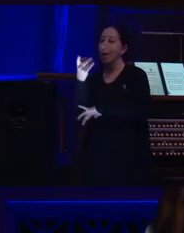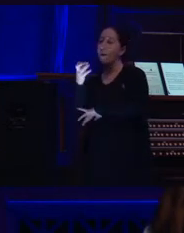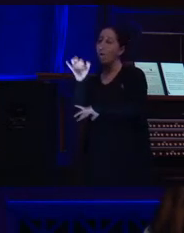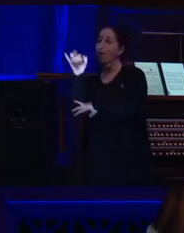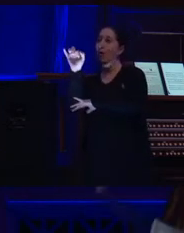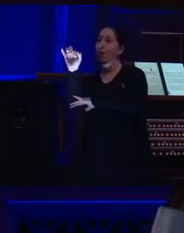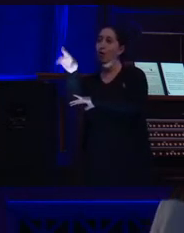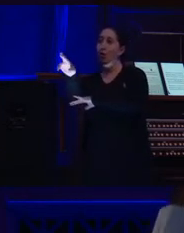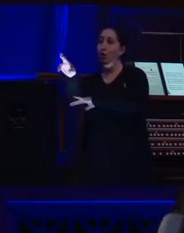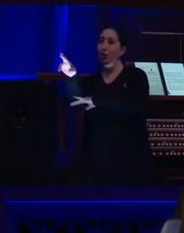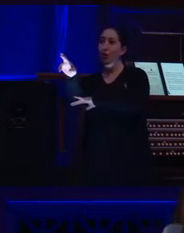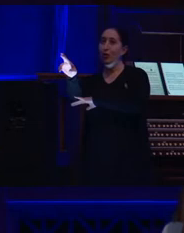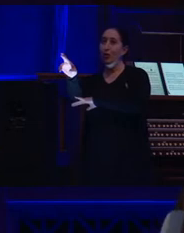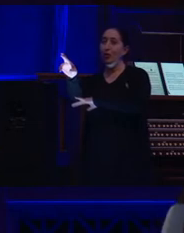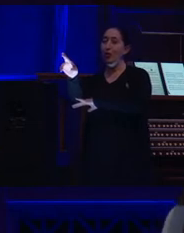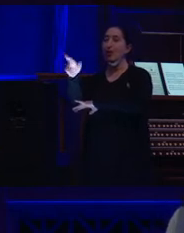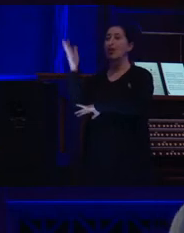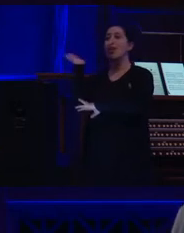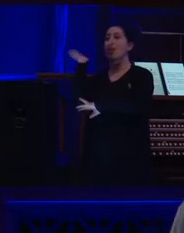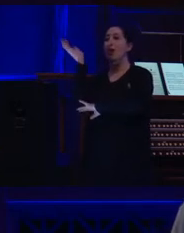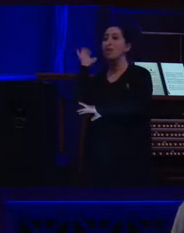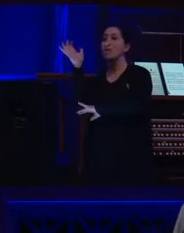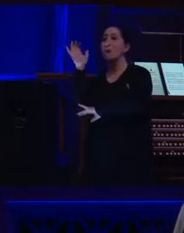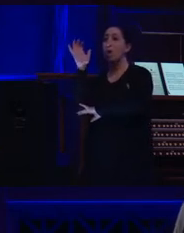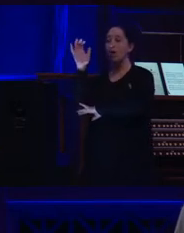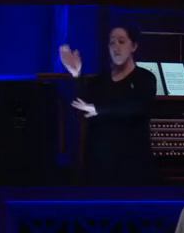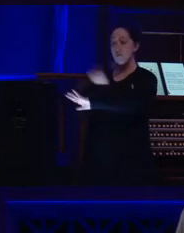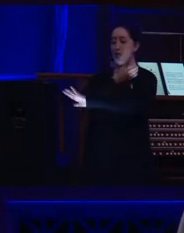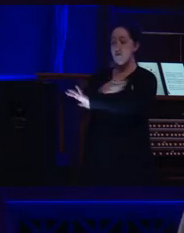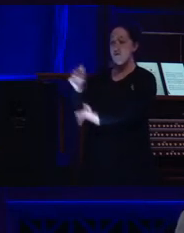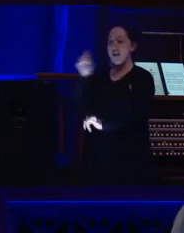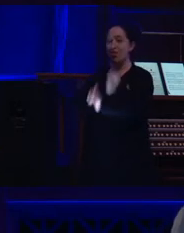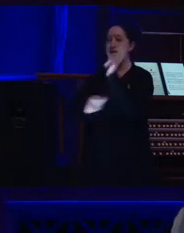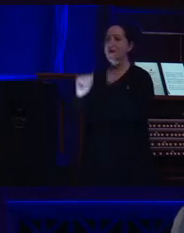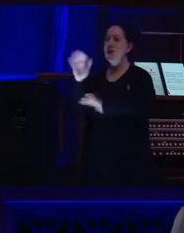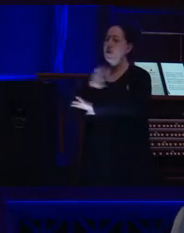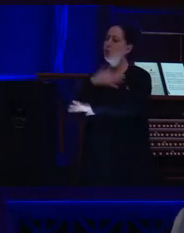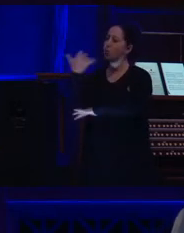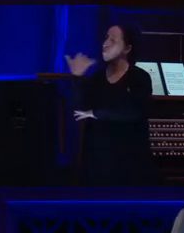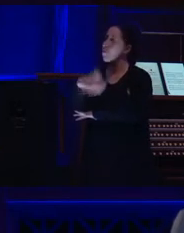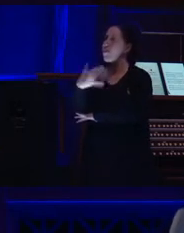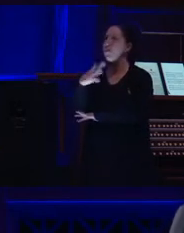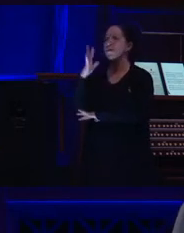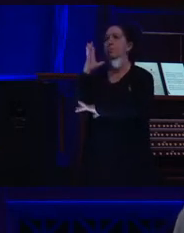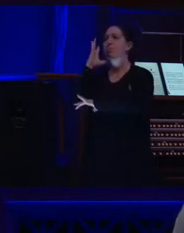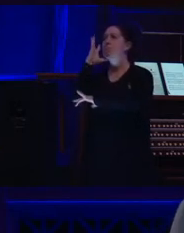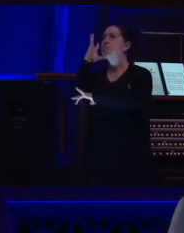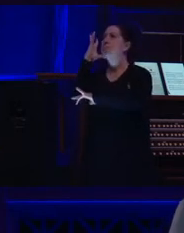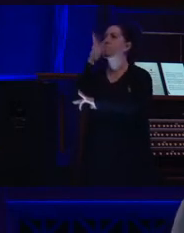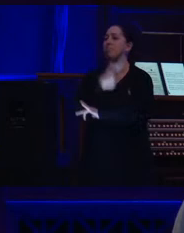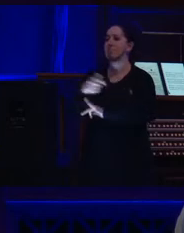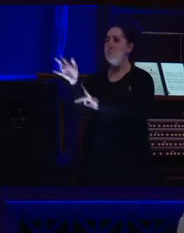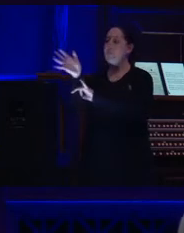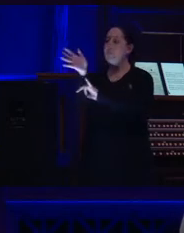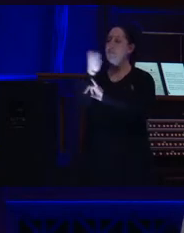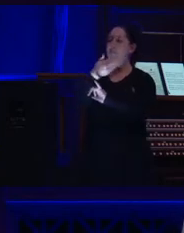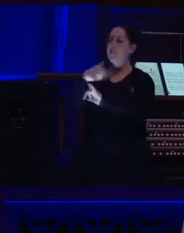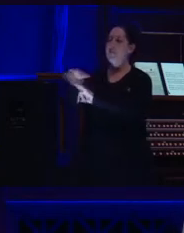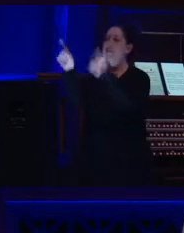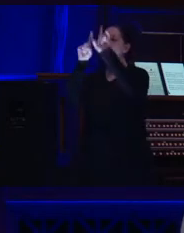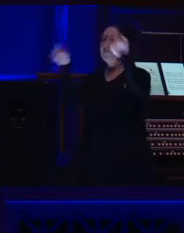a lecturer at the School of Music, Theater, and Dance, for that moving rendition of the Star-Spangled Banner.